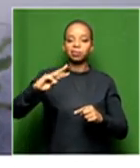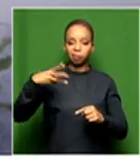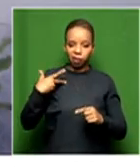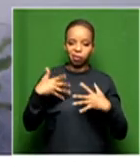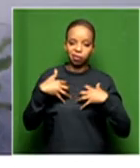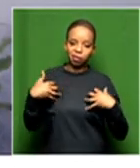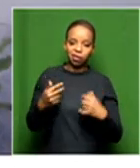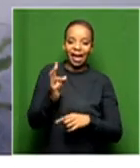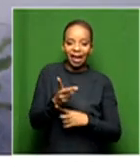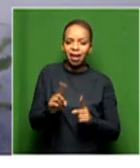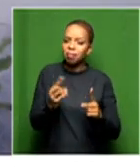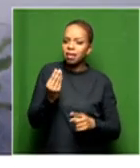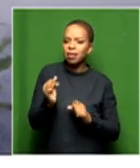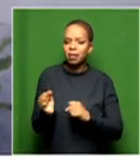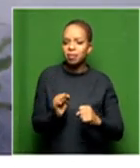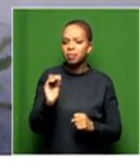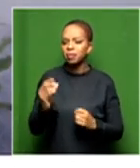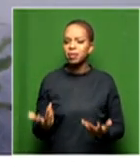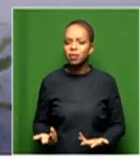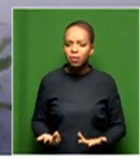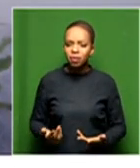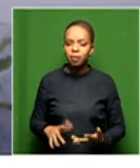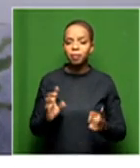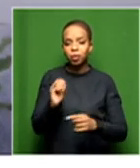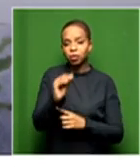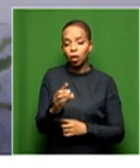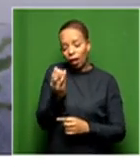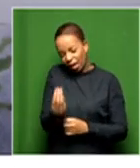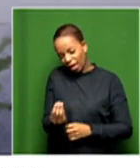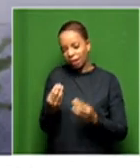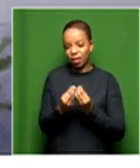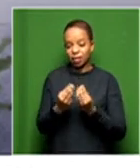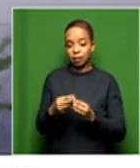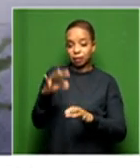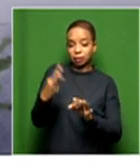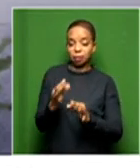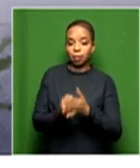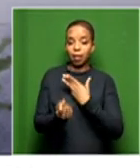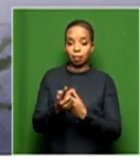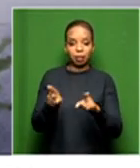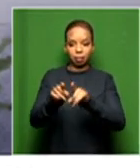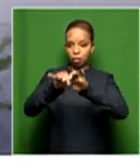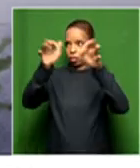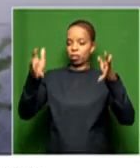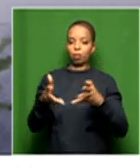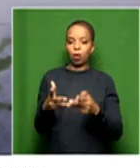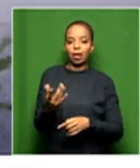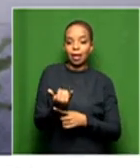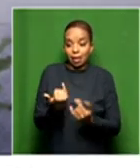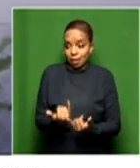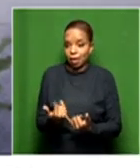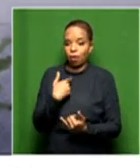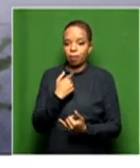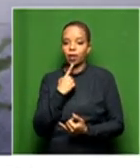psychologists are finding all around the world is some very simple techniques, like the ones being made available on the 50-day challenge,